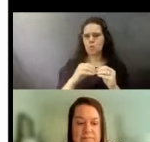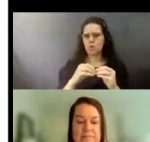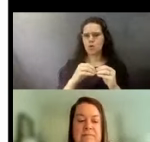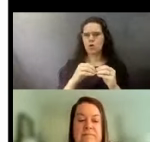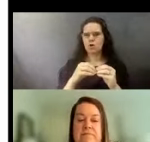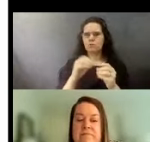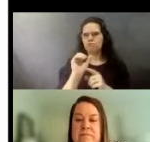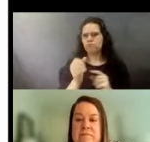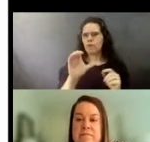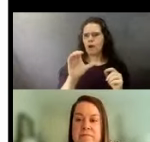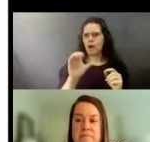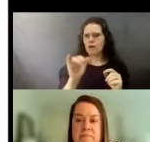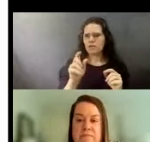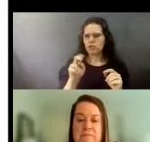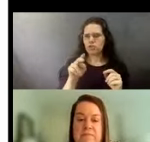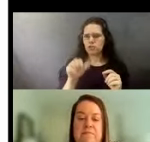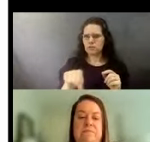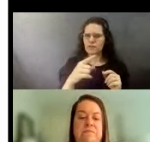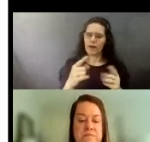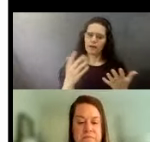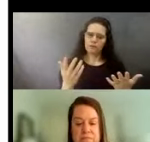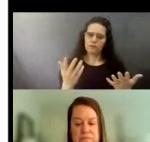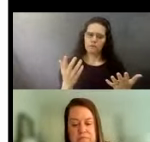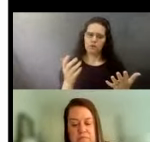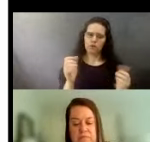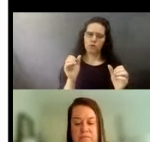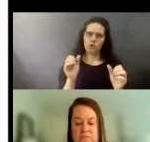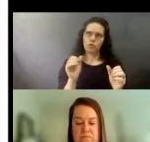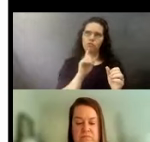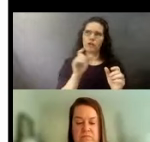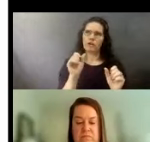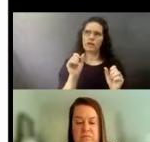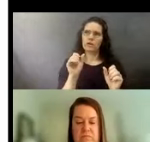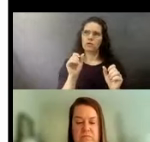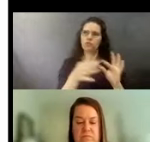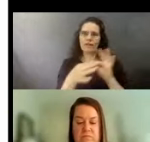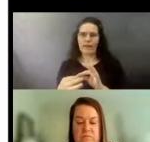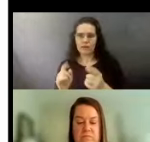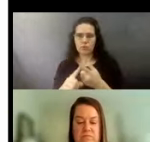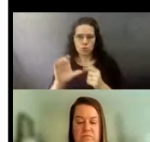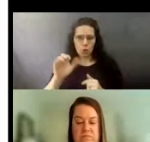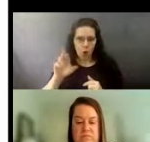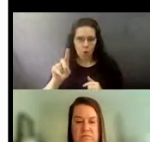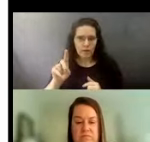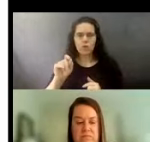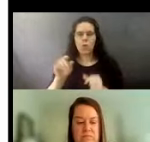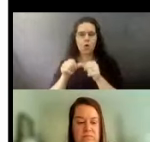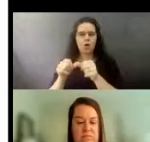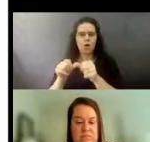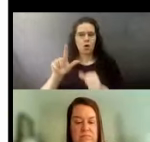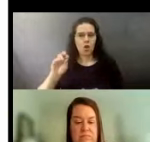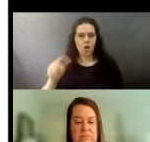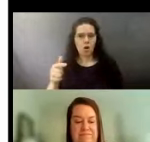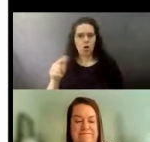are potentially relevant to COVID or long COVID. So I won't read the